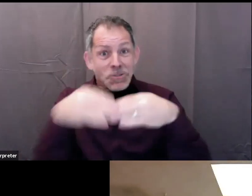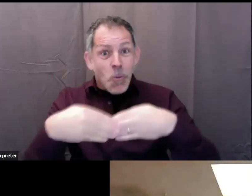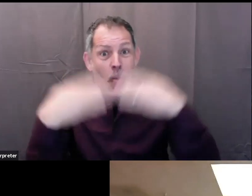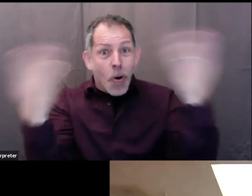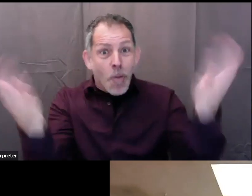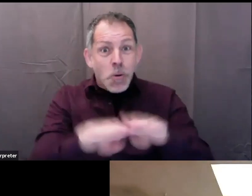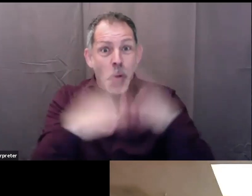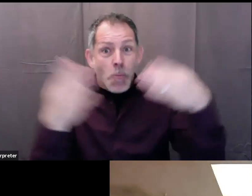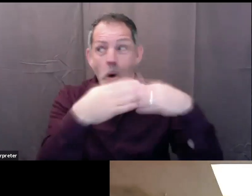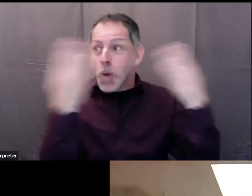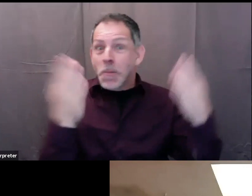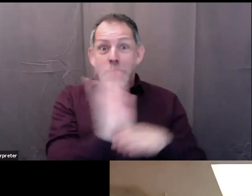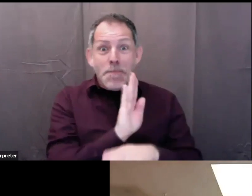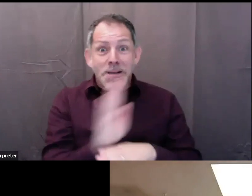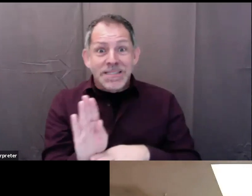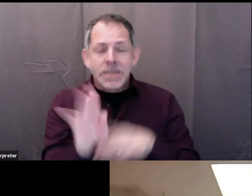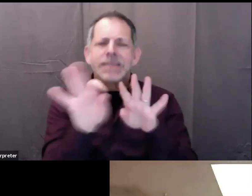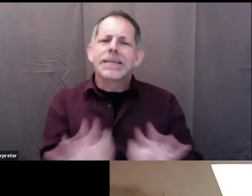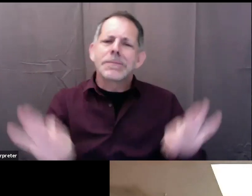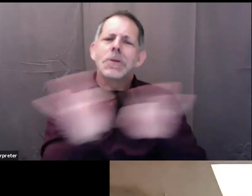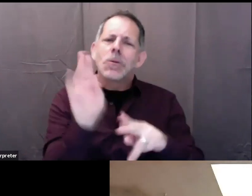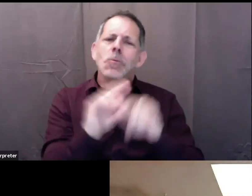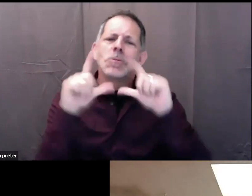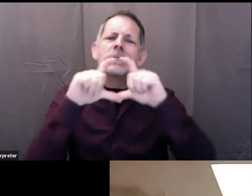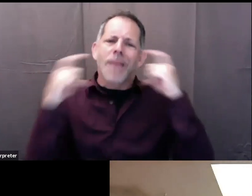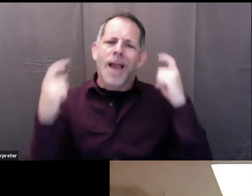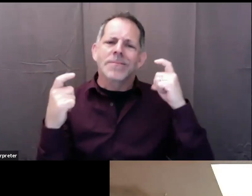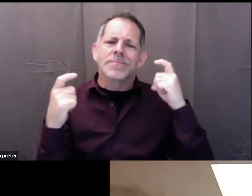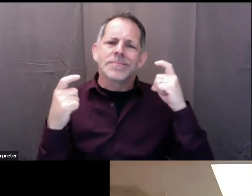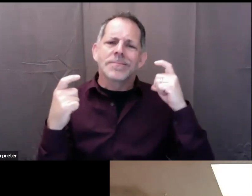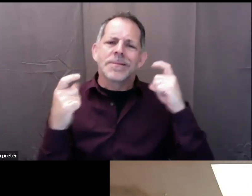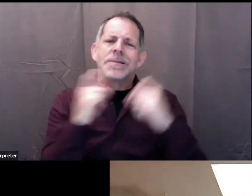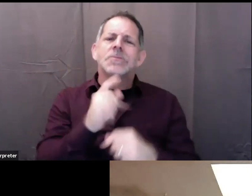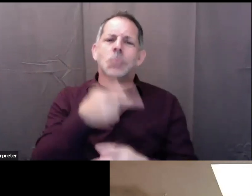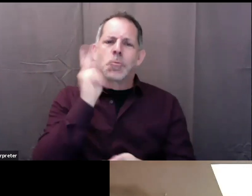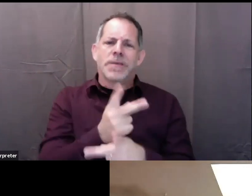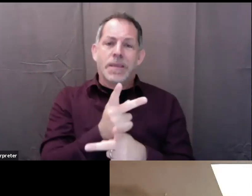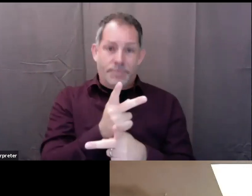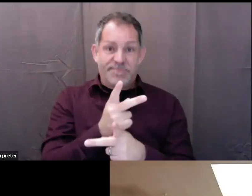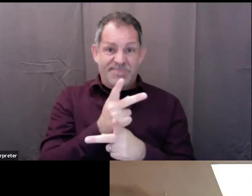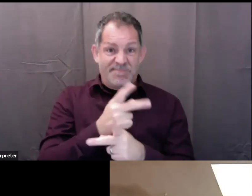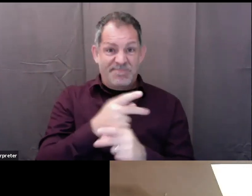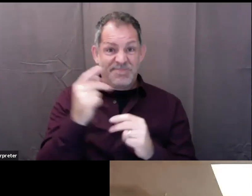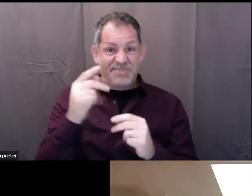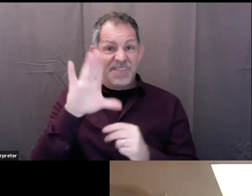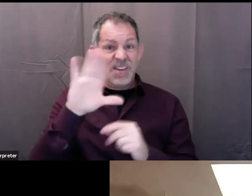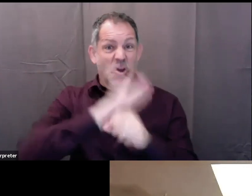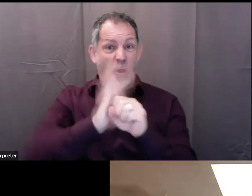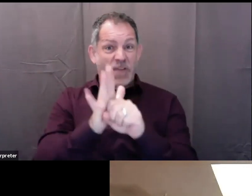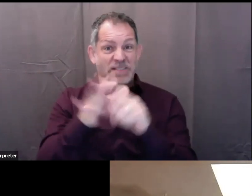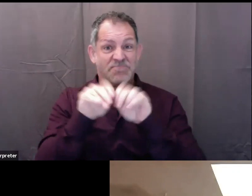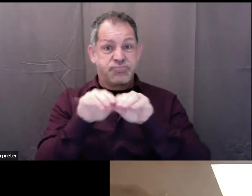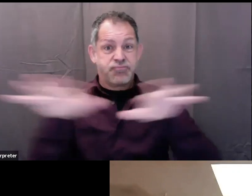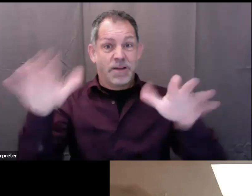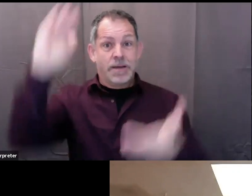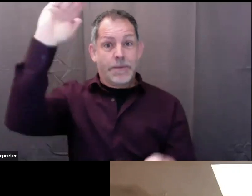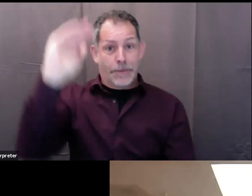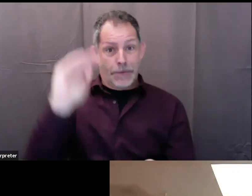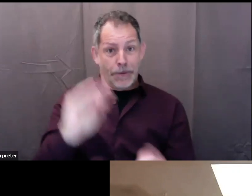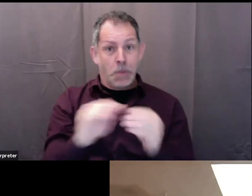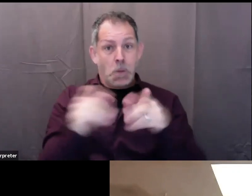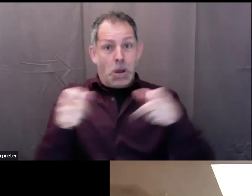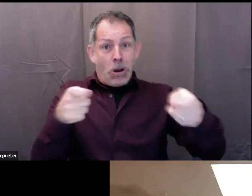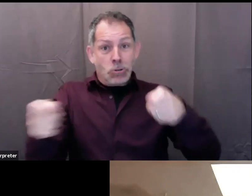enough. A good graphic example, somebody pointed out to me the other day, if you think on a cold winter day, when you can see your